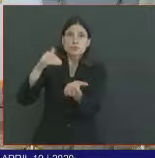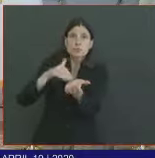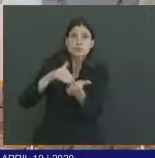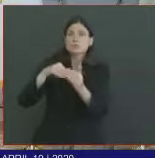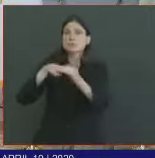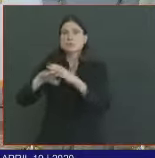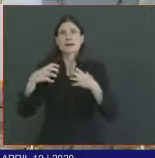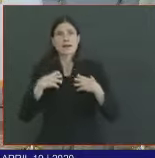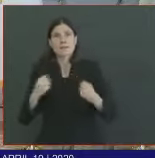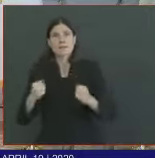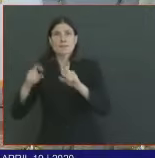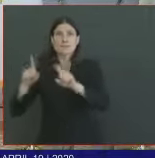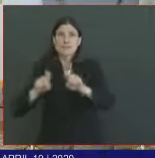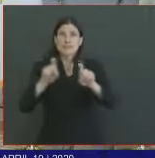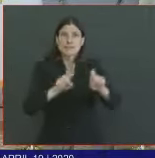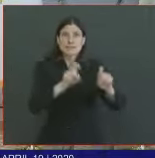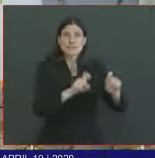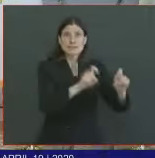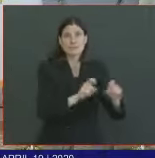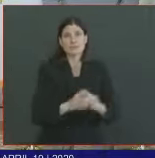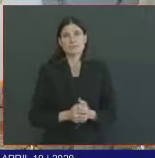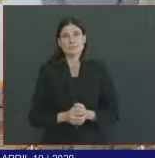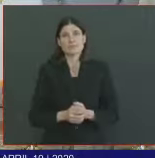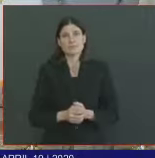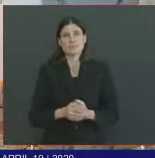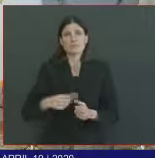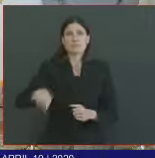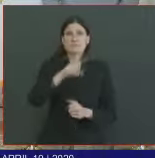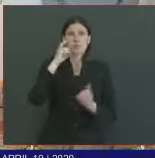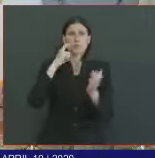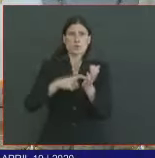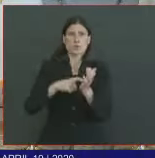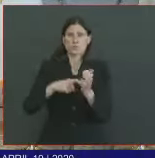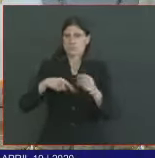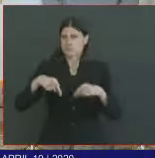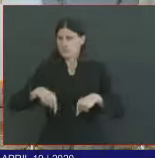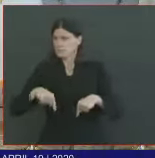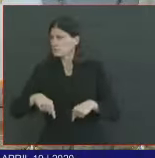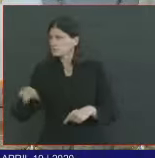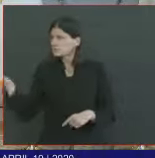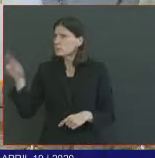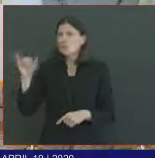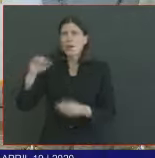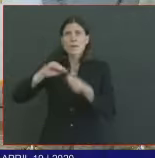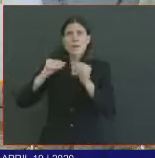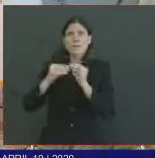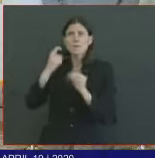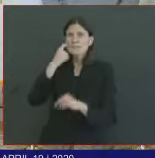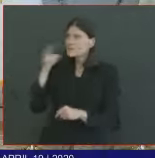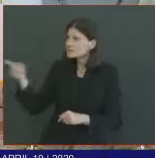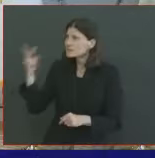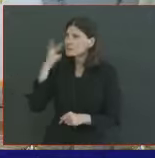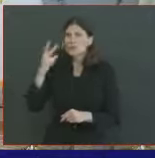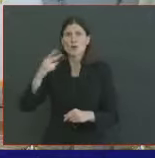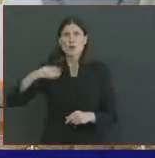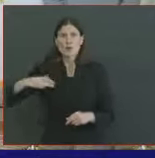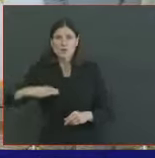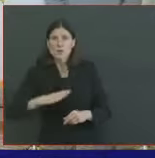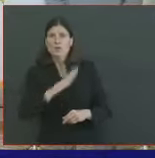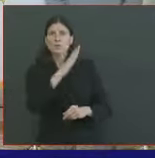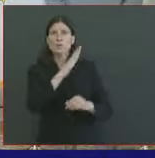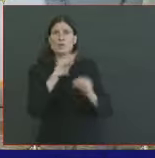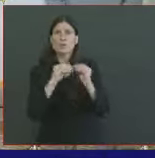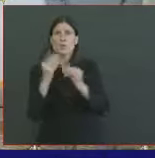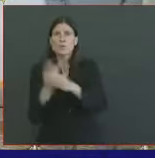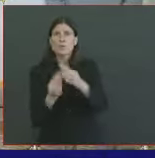make it acceptable at all. It means we have more work to do. It means we have work to do to understand why. You know, why is this? What